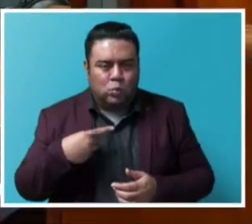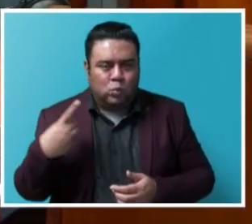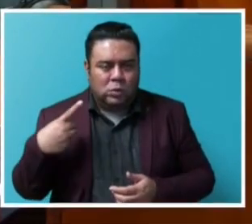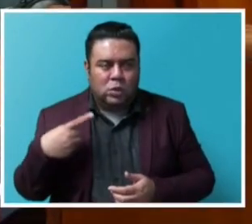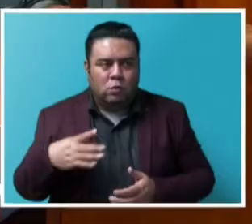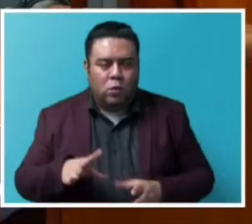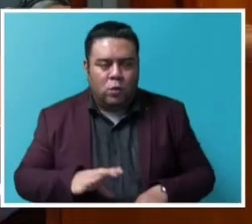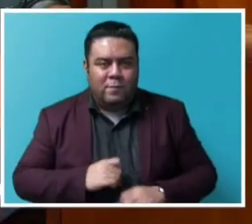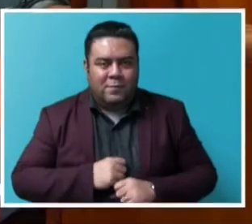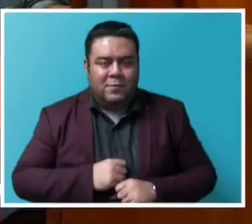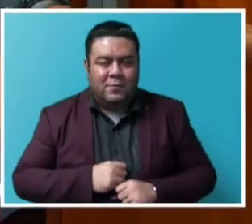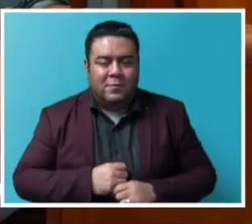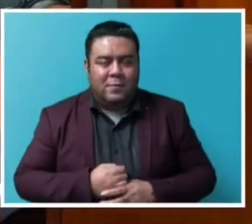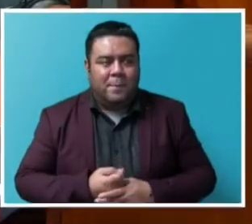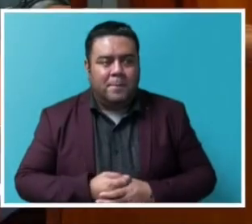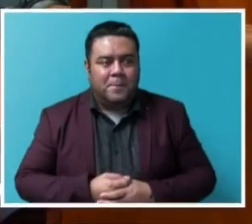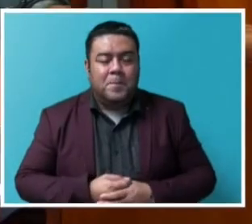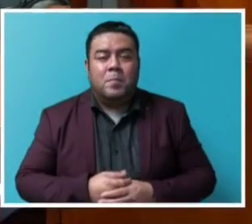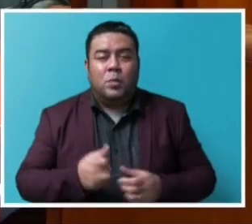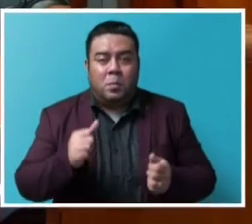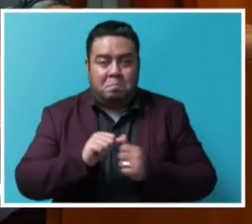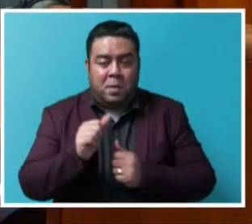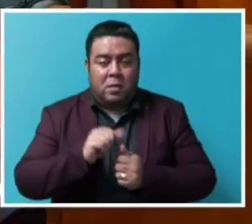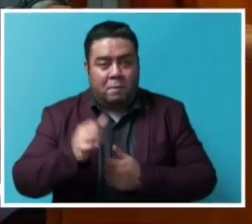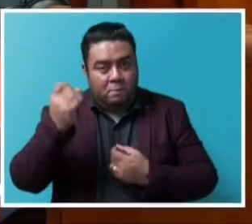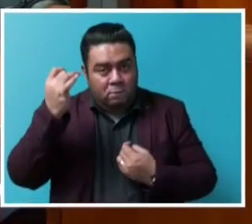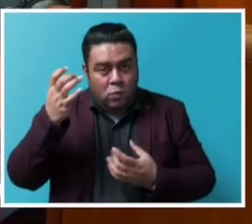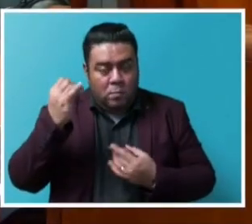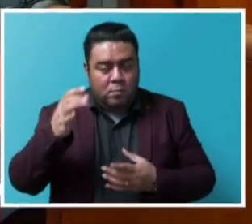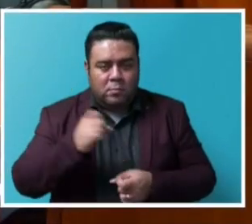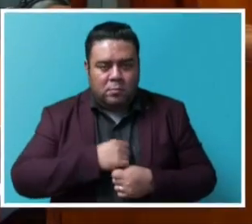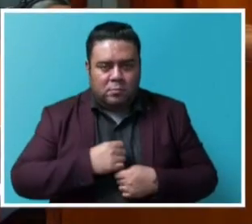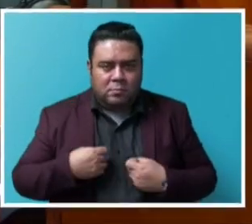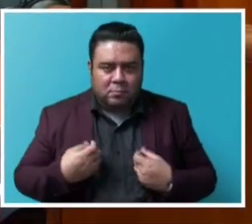confident and sovereign state to better inform our citizens,